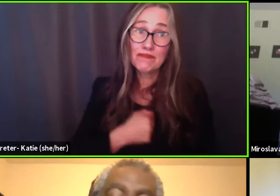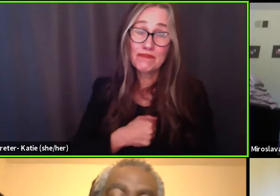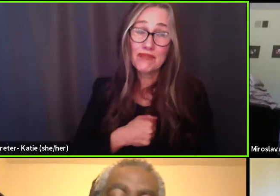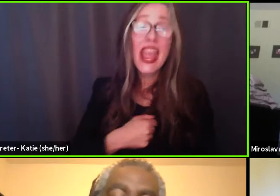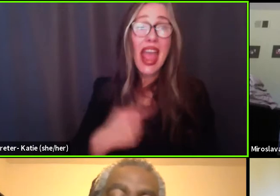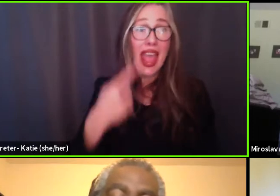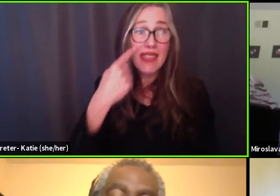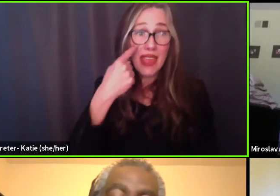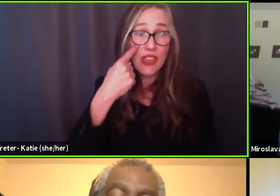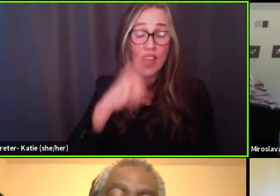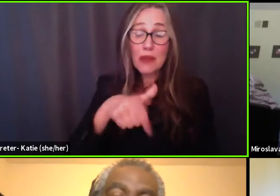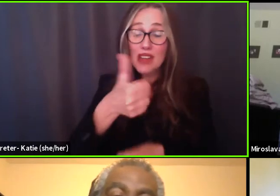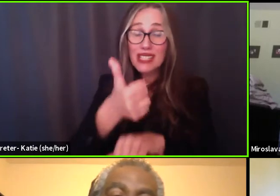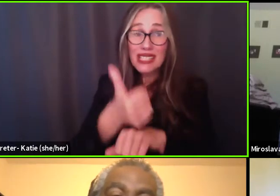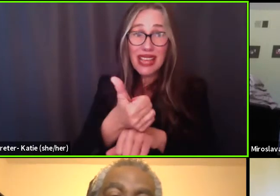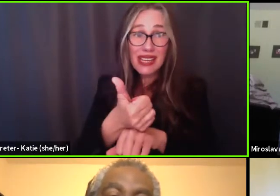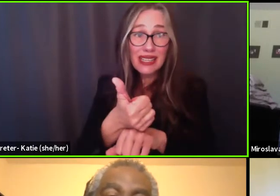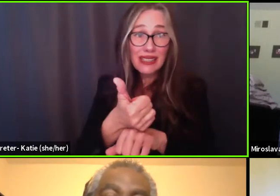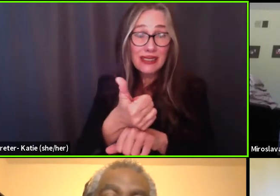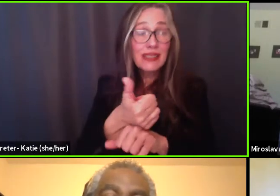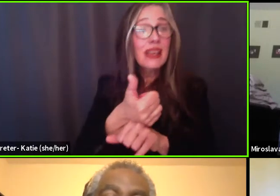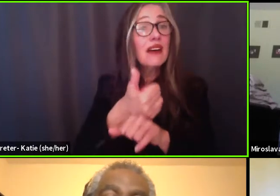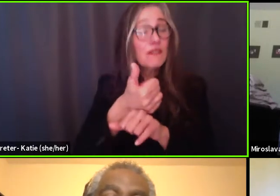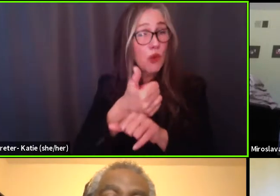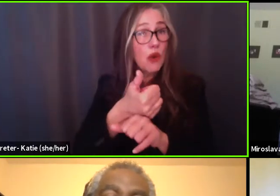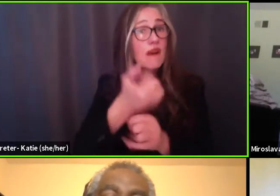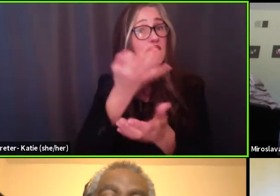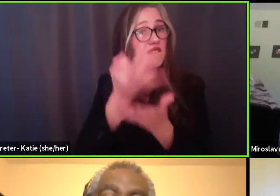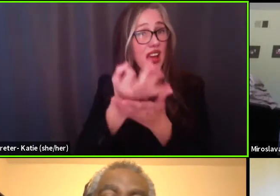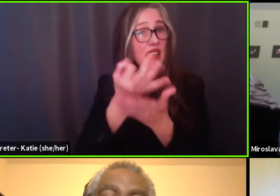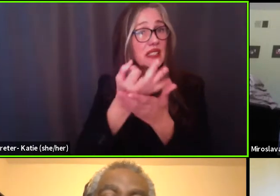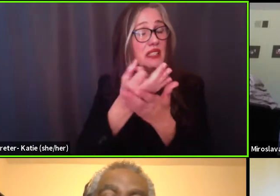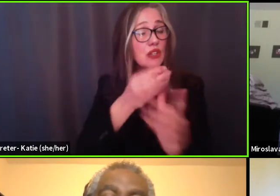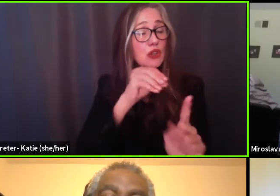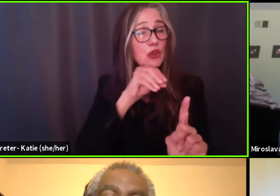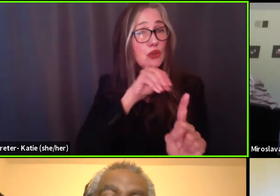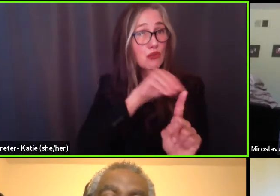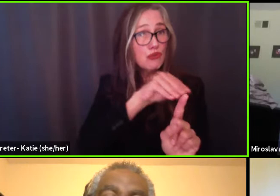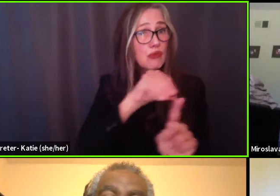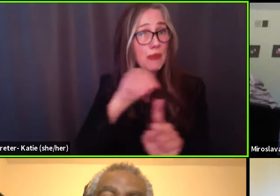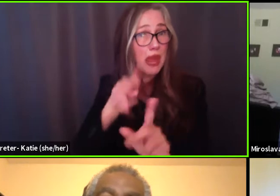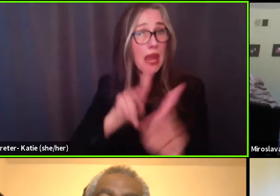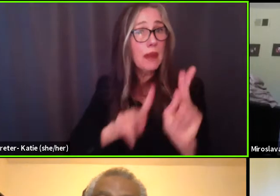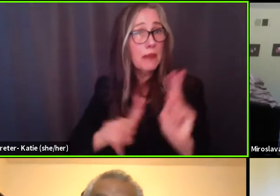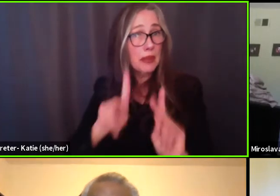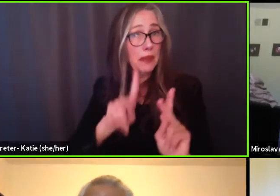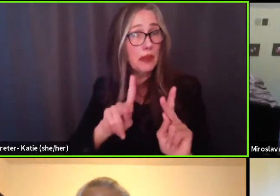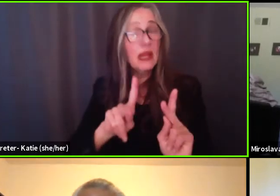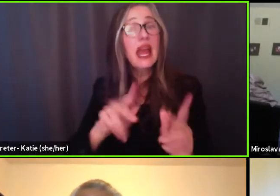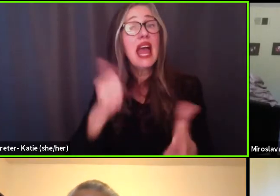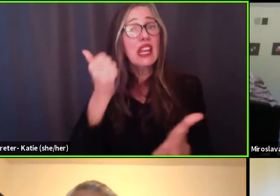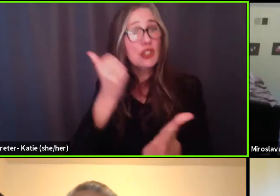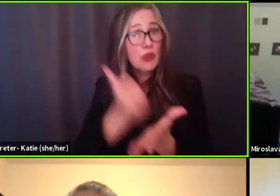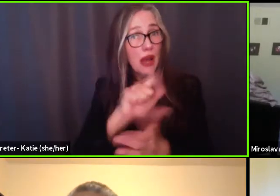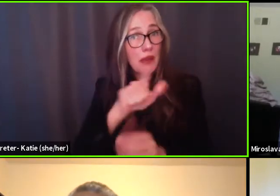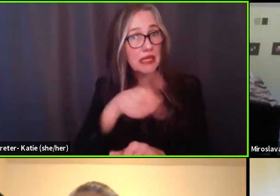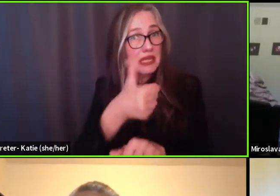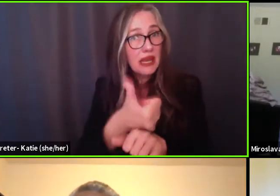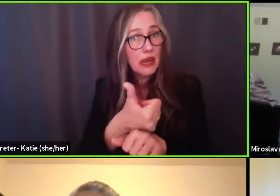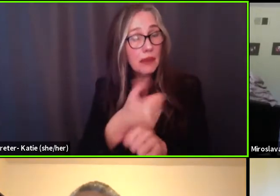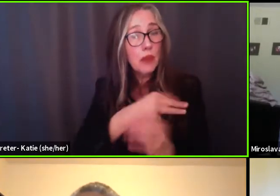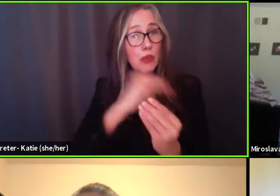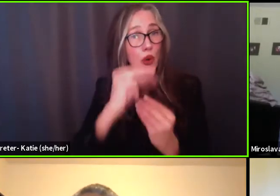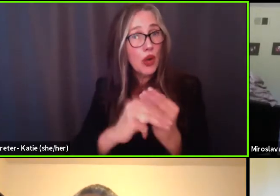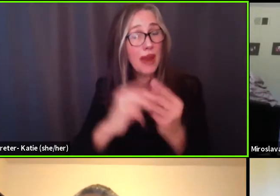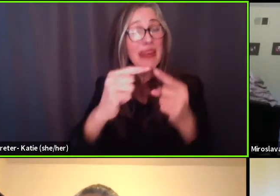anti-eugenic and anti-racist ways and again this has the full support of this of the administration uh at berkeley uh itself so